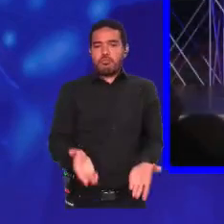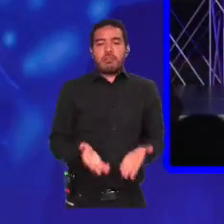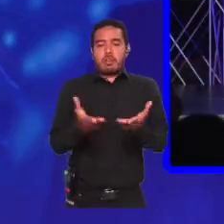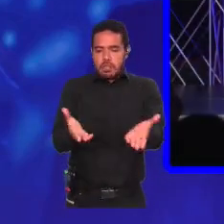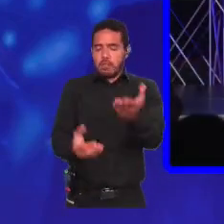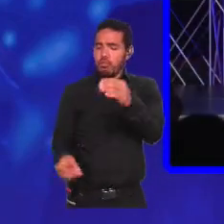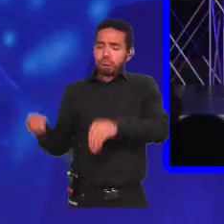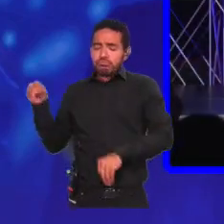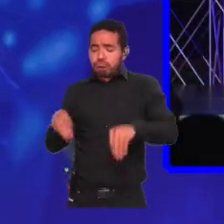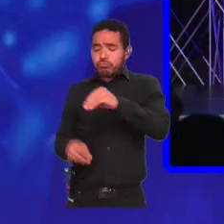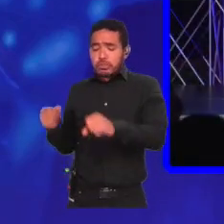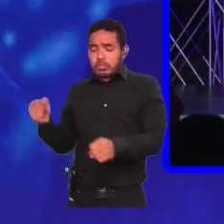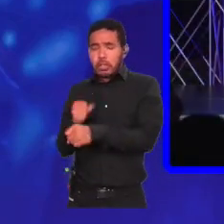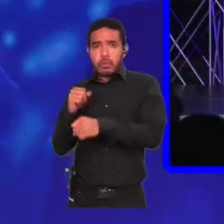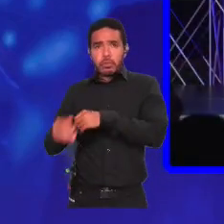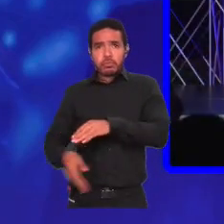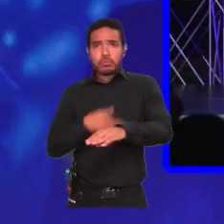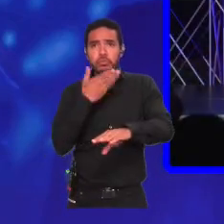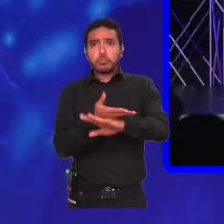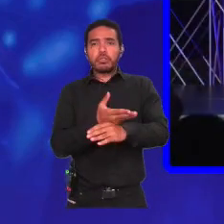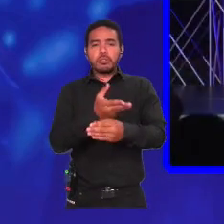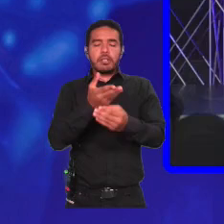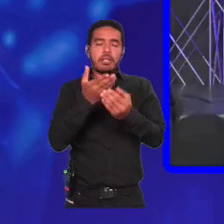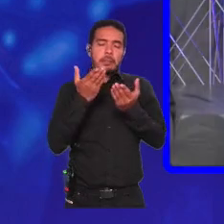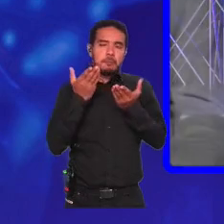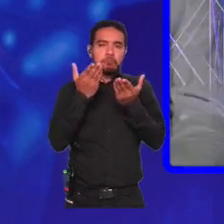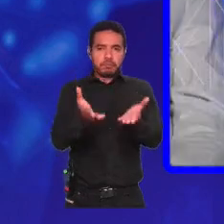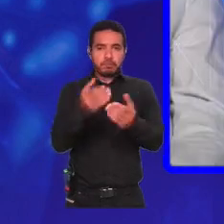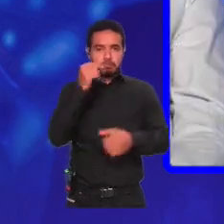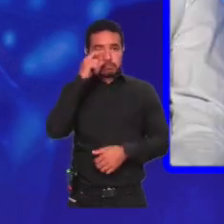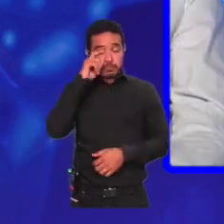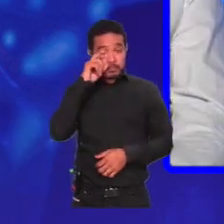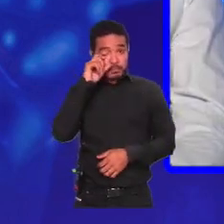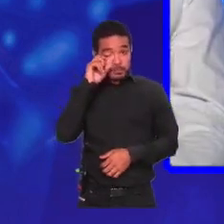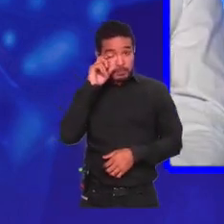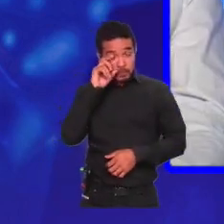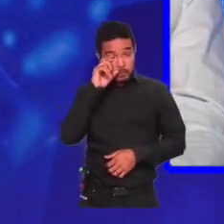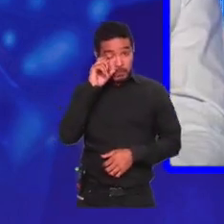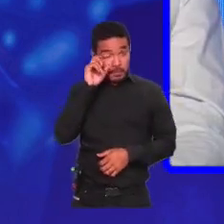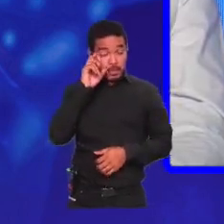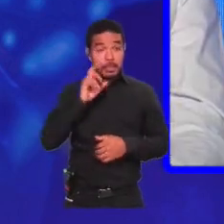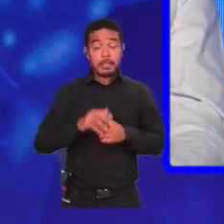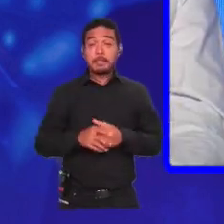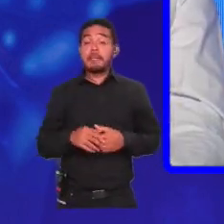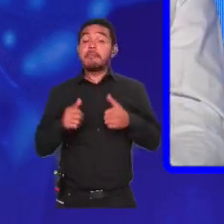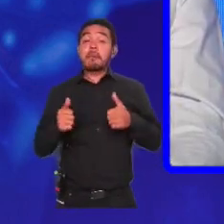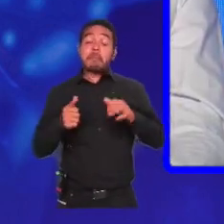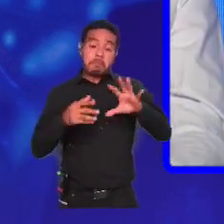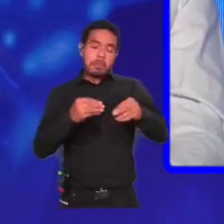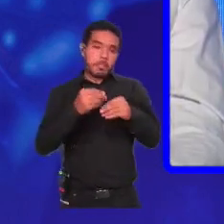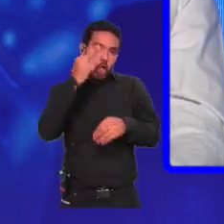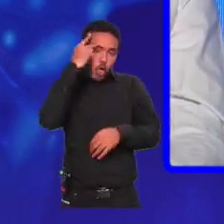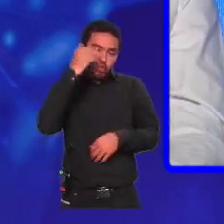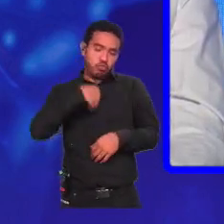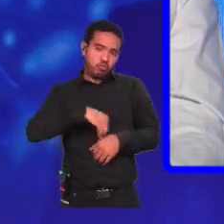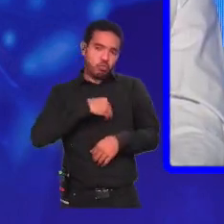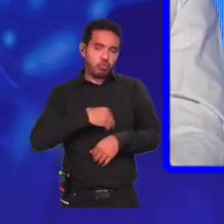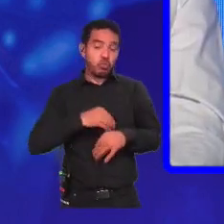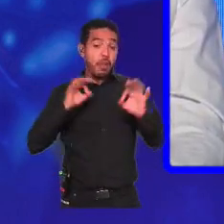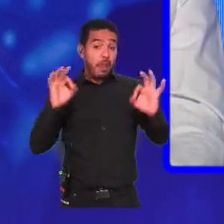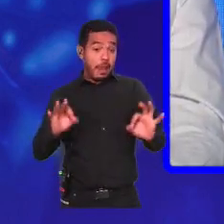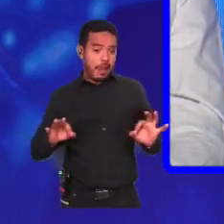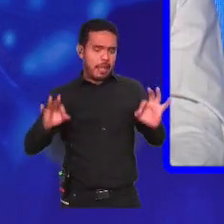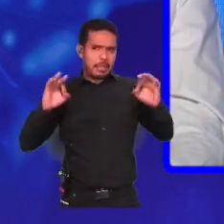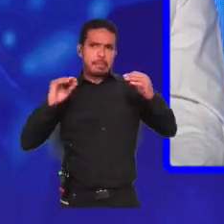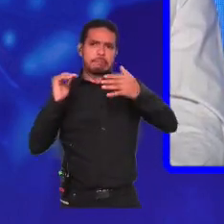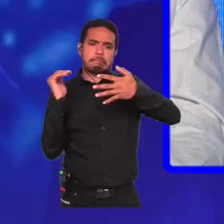I can add a bit to that as well. So obviously, as mentioned, our quality standards are excessively high, and it's important